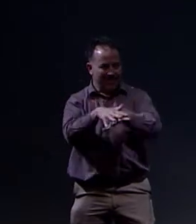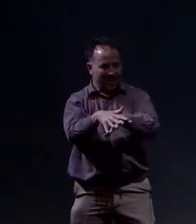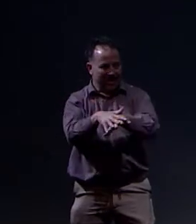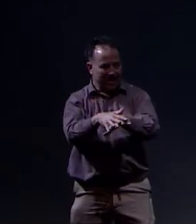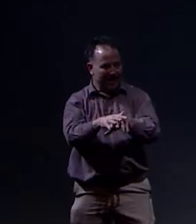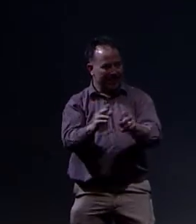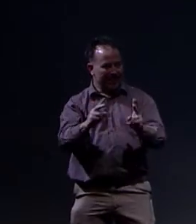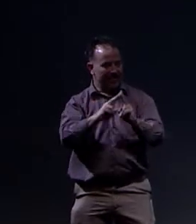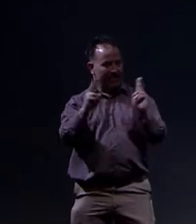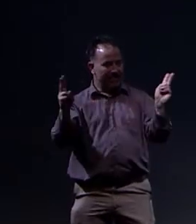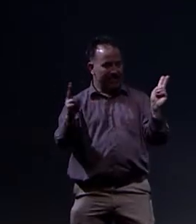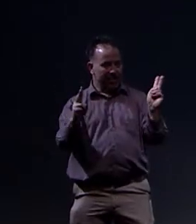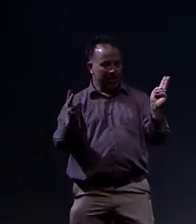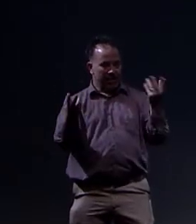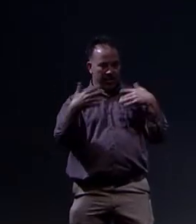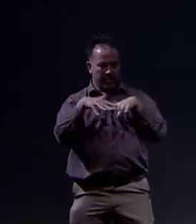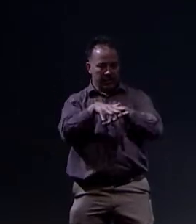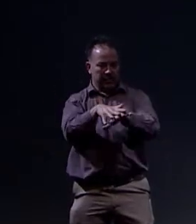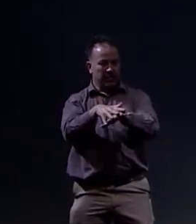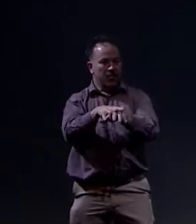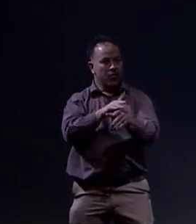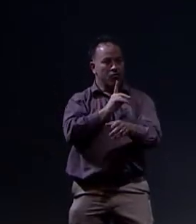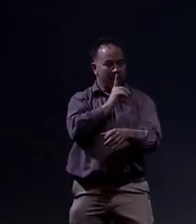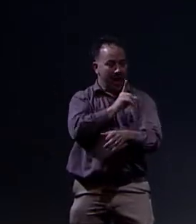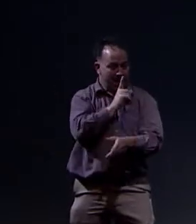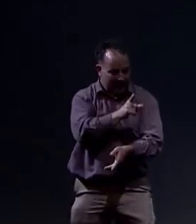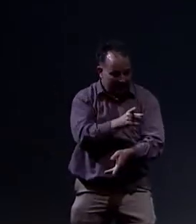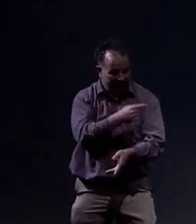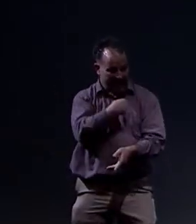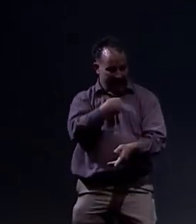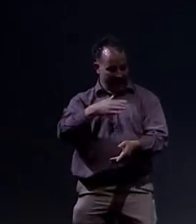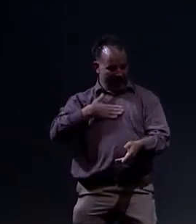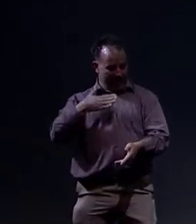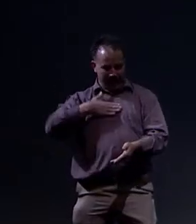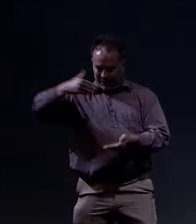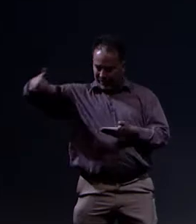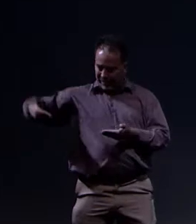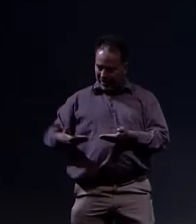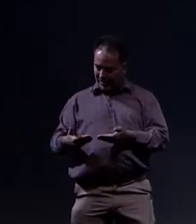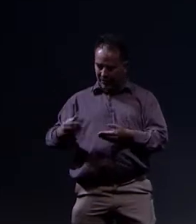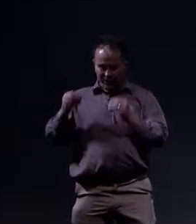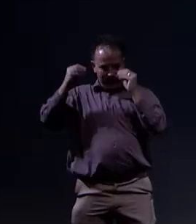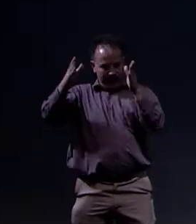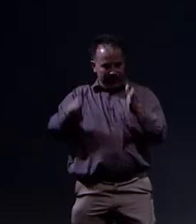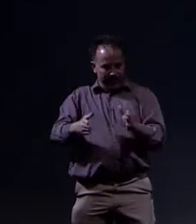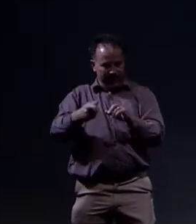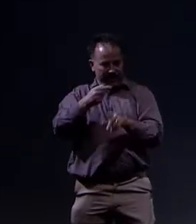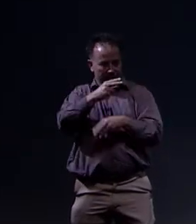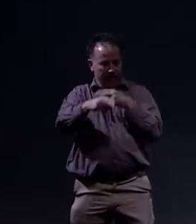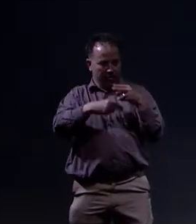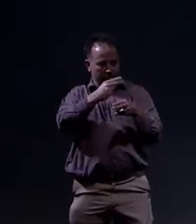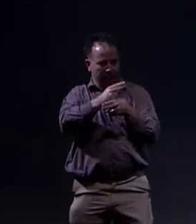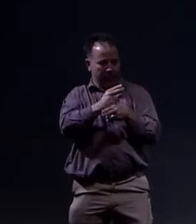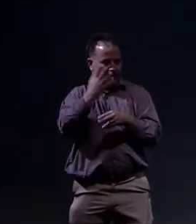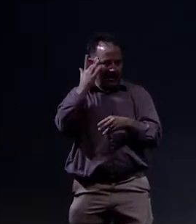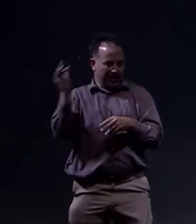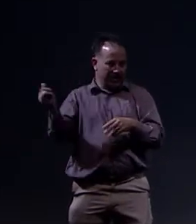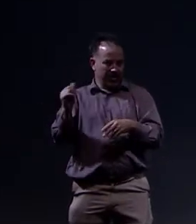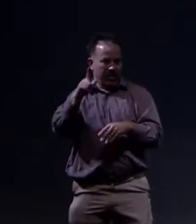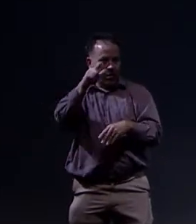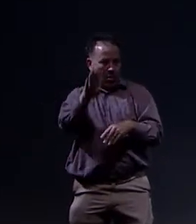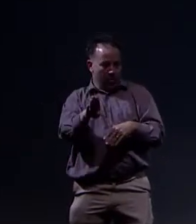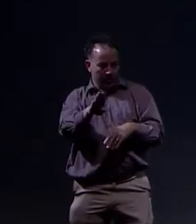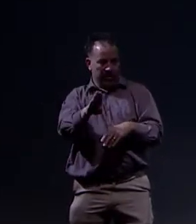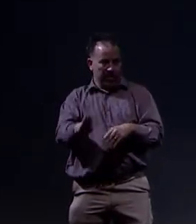a theory of hybrid reality. And I'm happy to introduce a professor from the University of California, Long Beach,